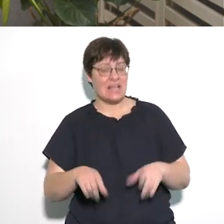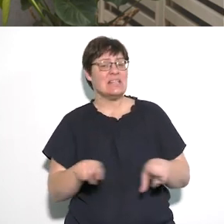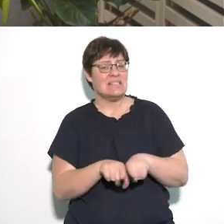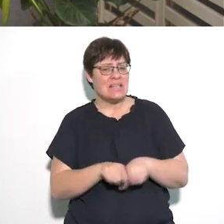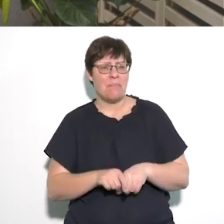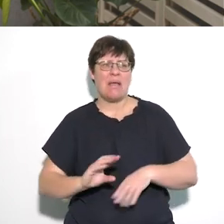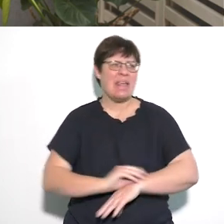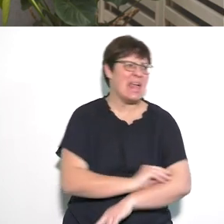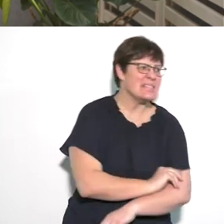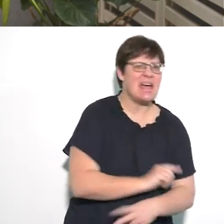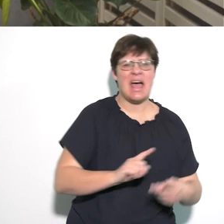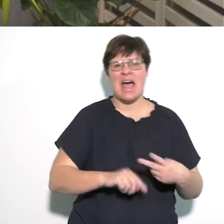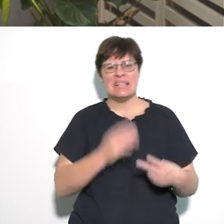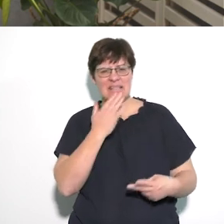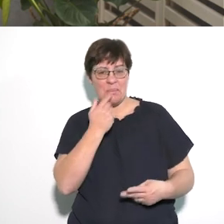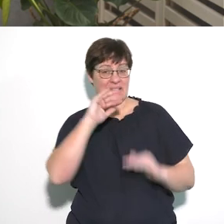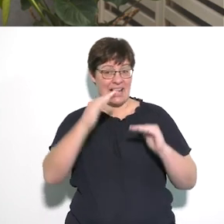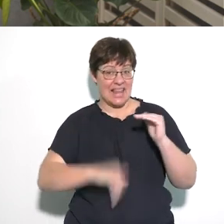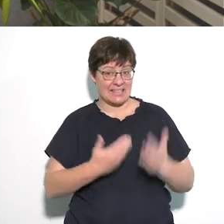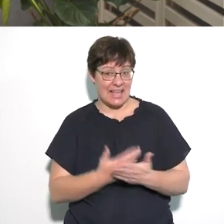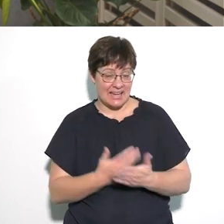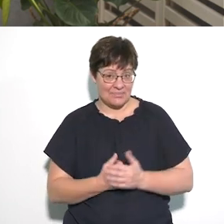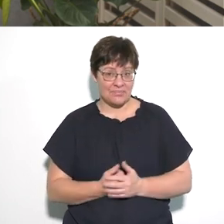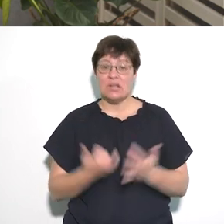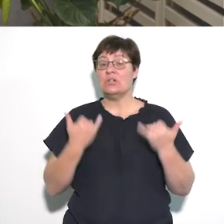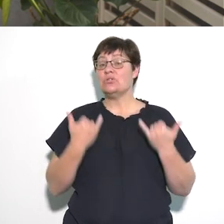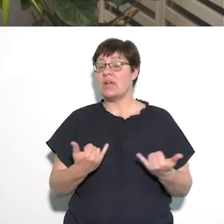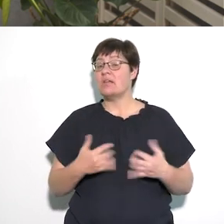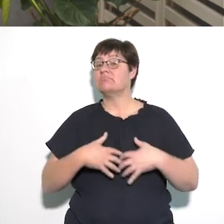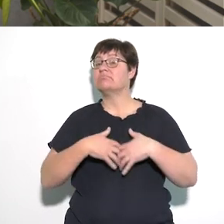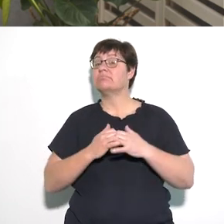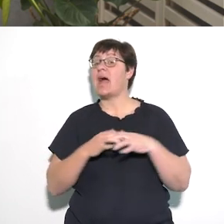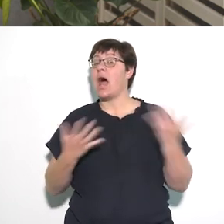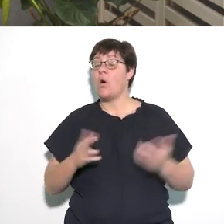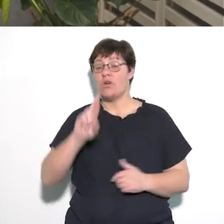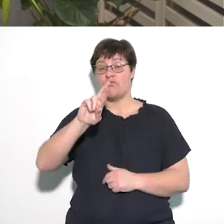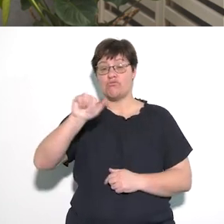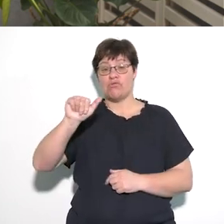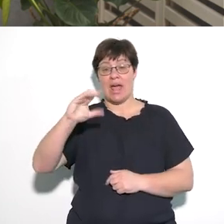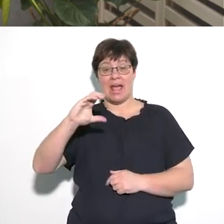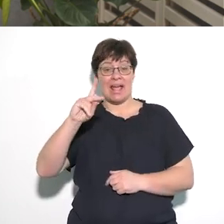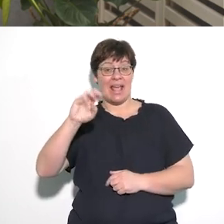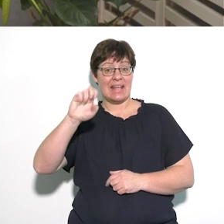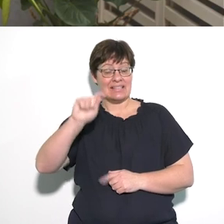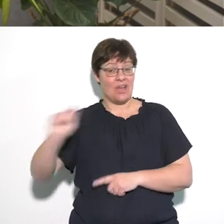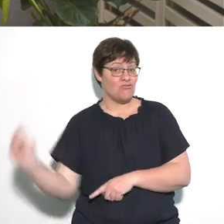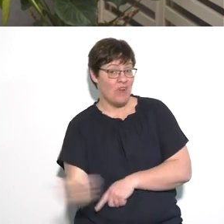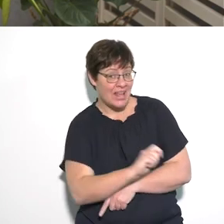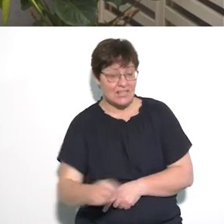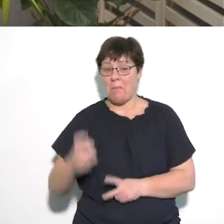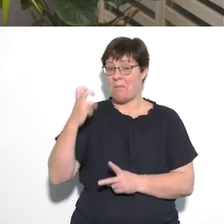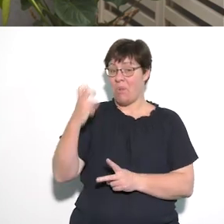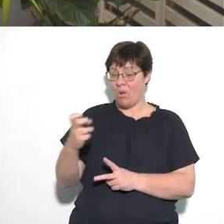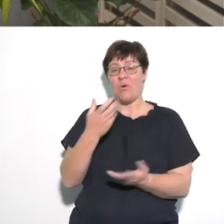of diabetes. So for today's lesson, I'm going to be showing you how to make your own racket and a ball to help